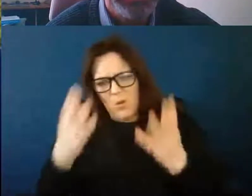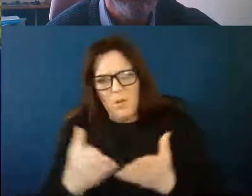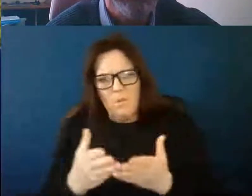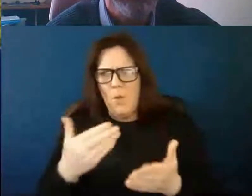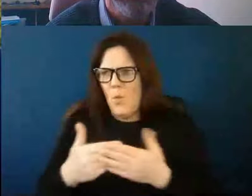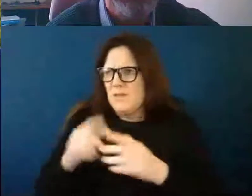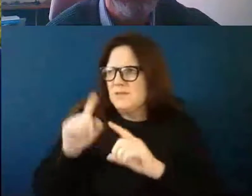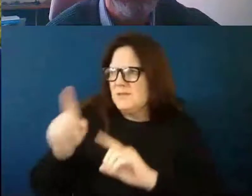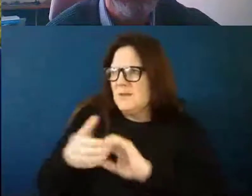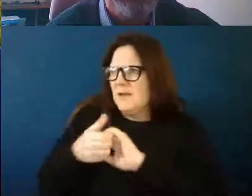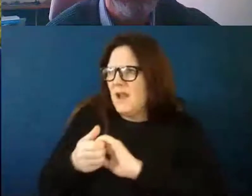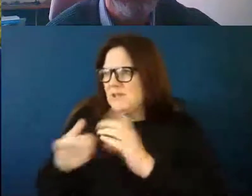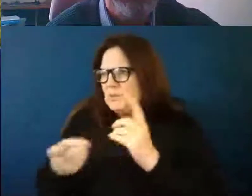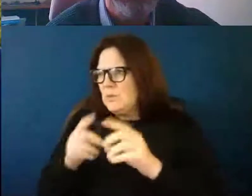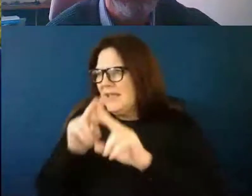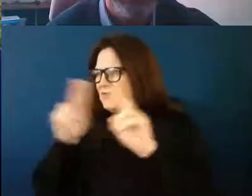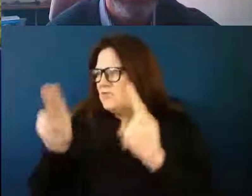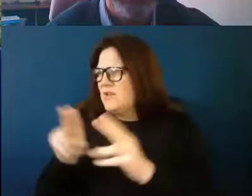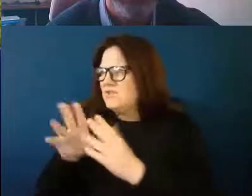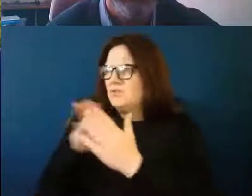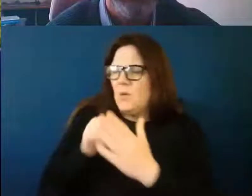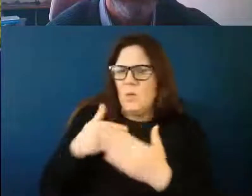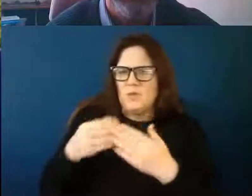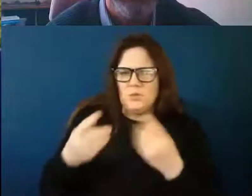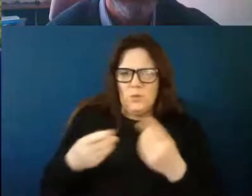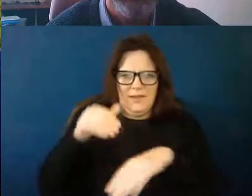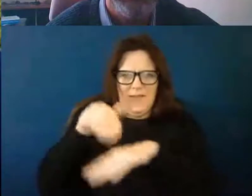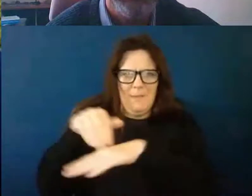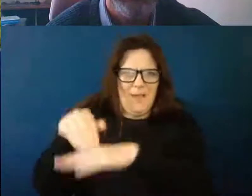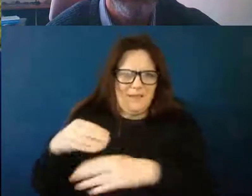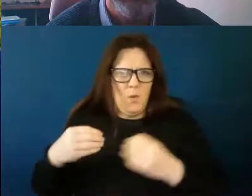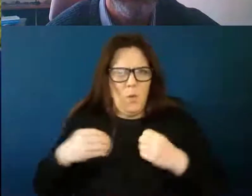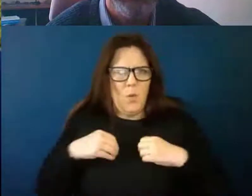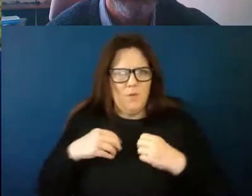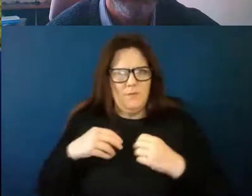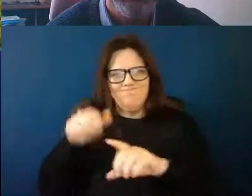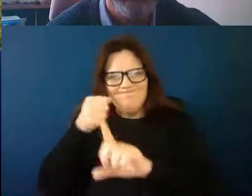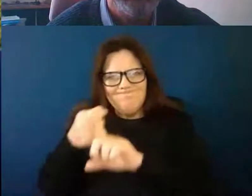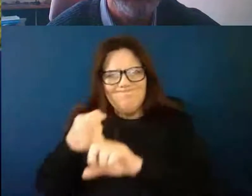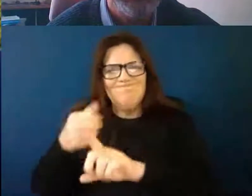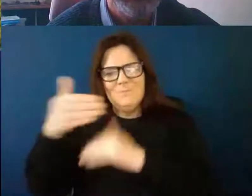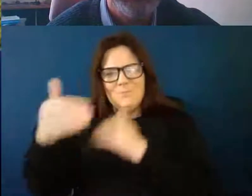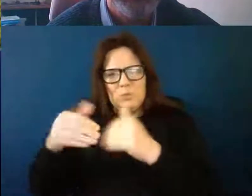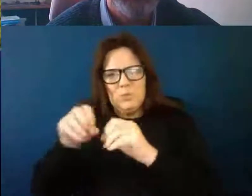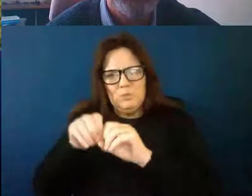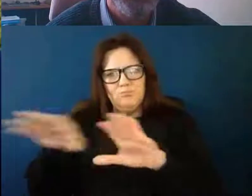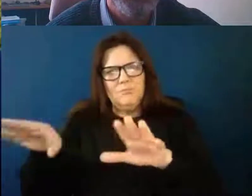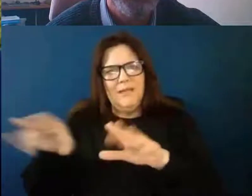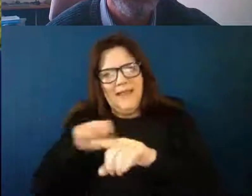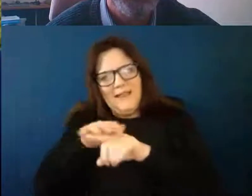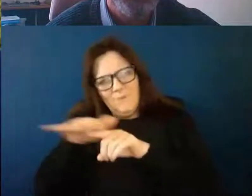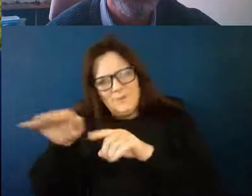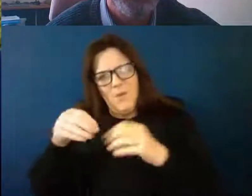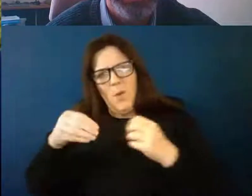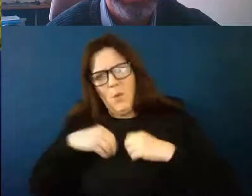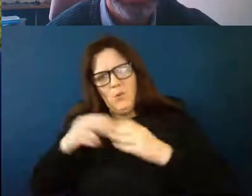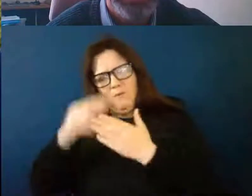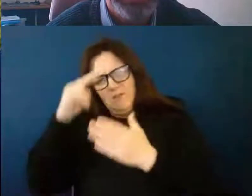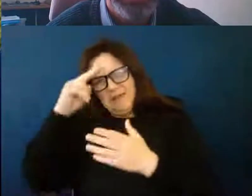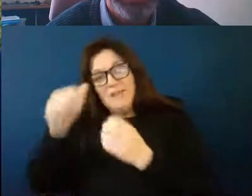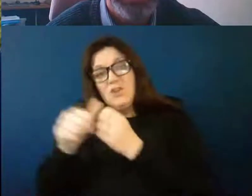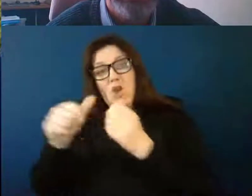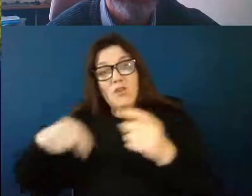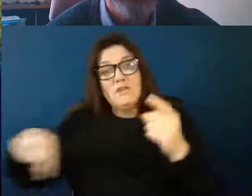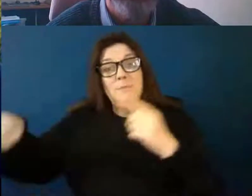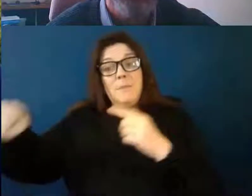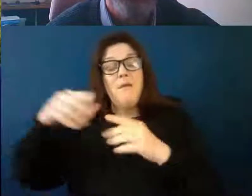colleagues are doing to impact within their own universities and beyond their own universities. Fantastic. And just as you